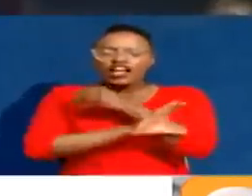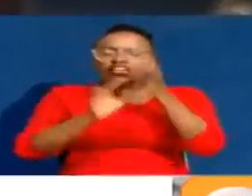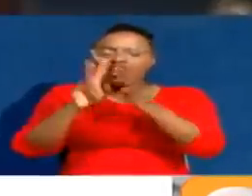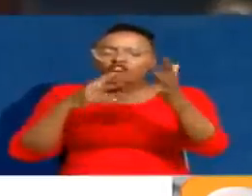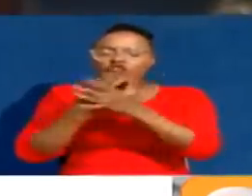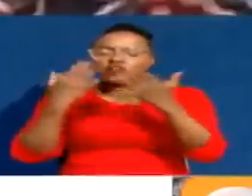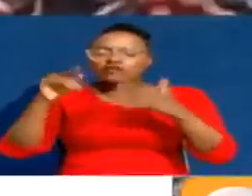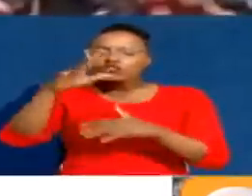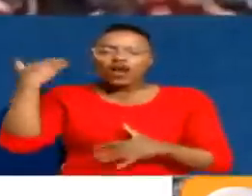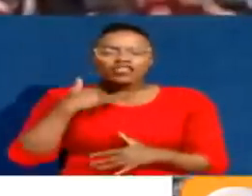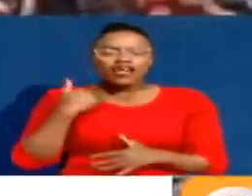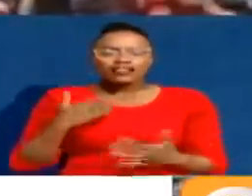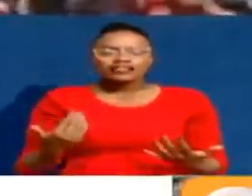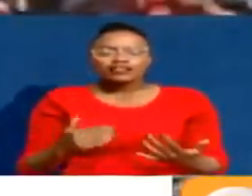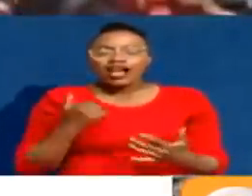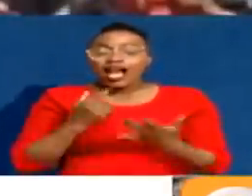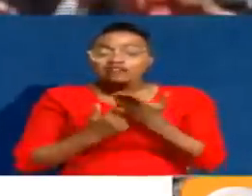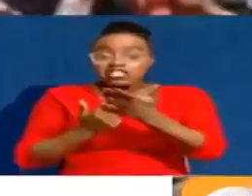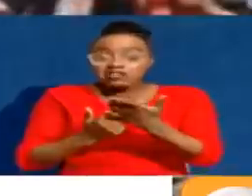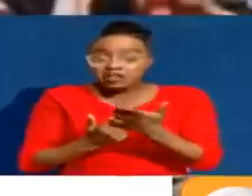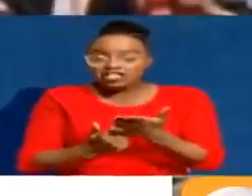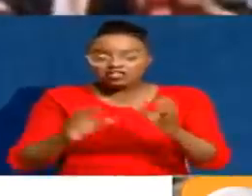failing. You are thieves. There is no debate.